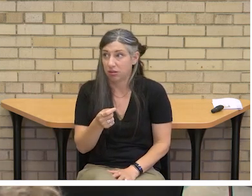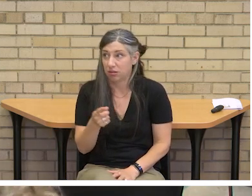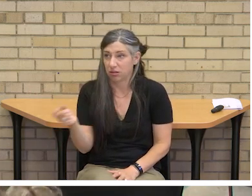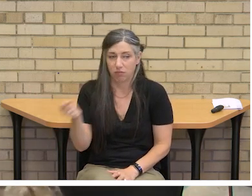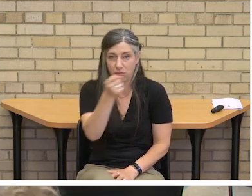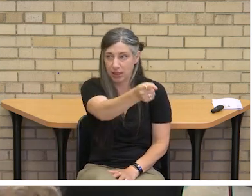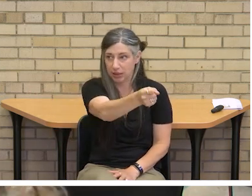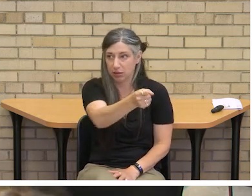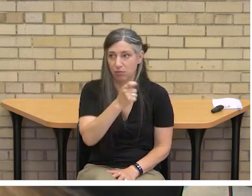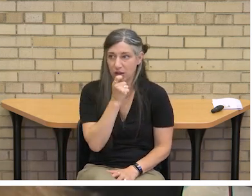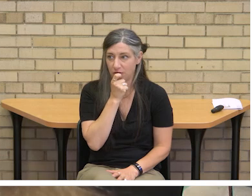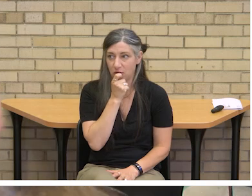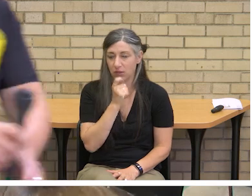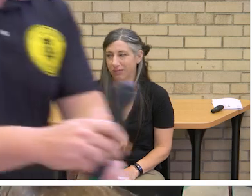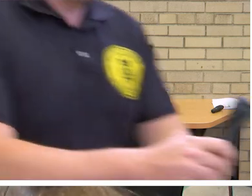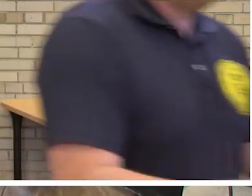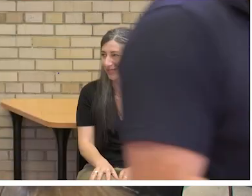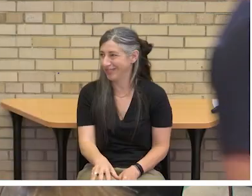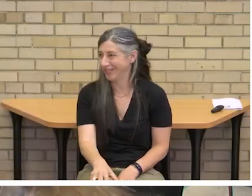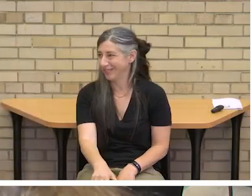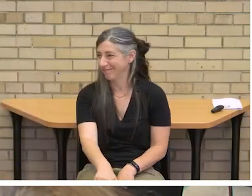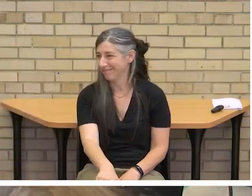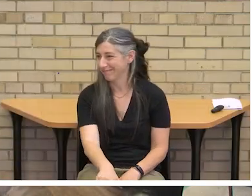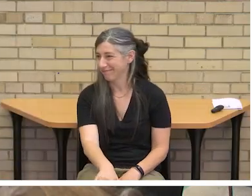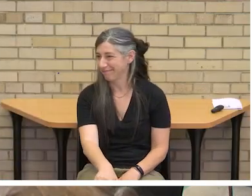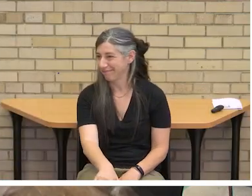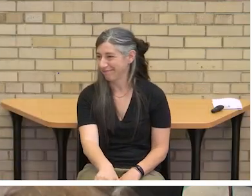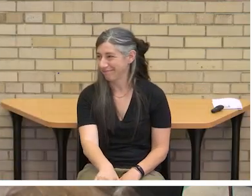Right. Pass it. I'll bring it right back to you.